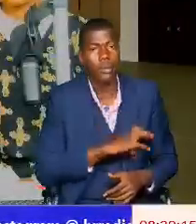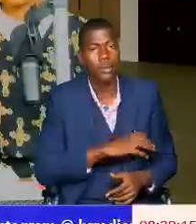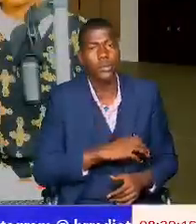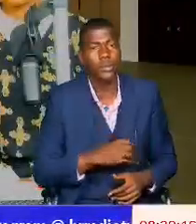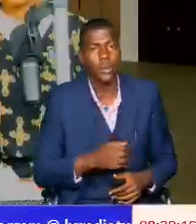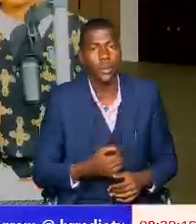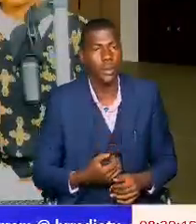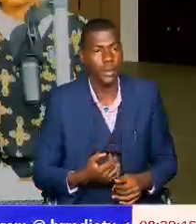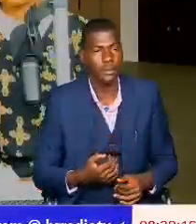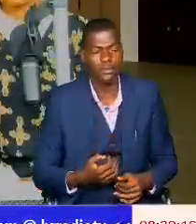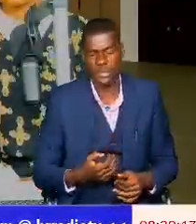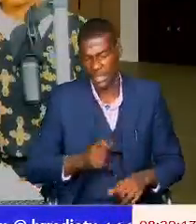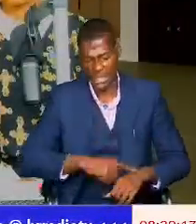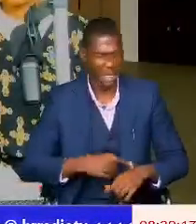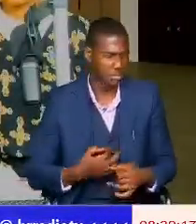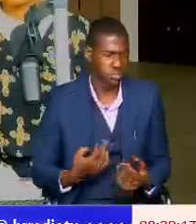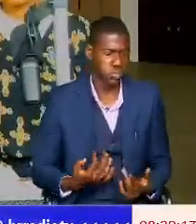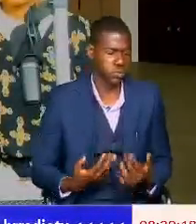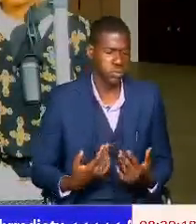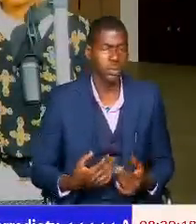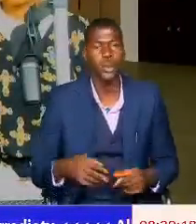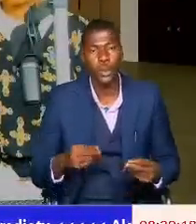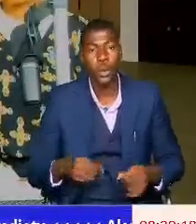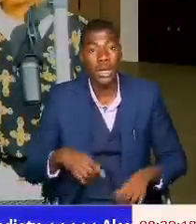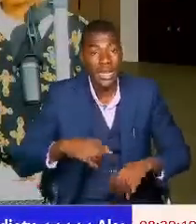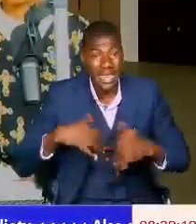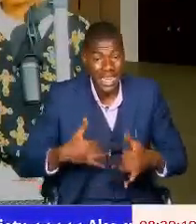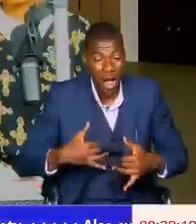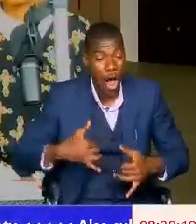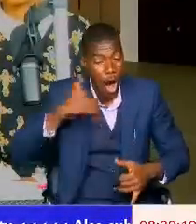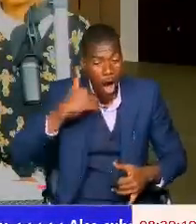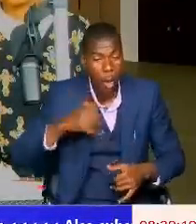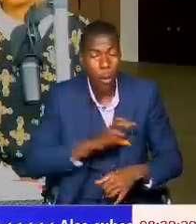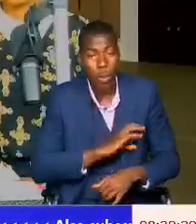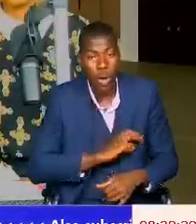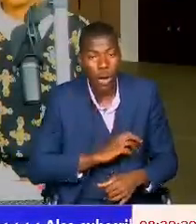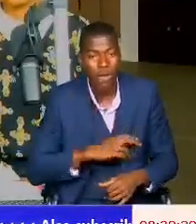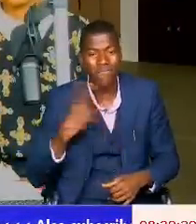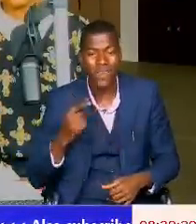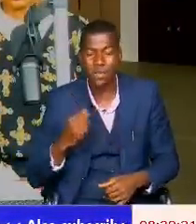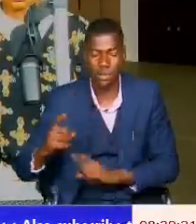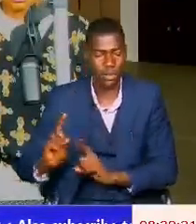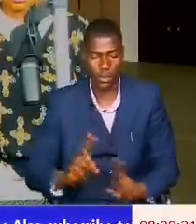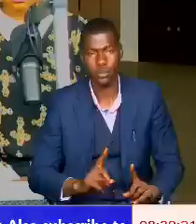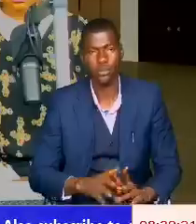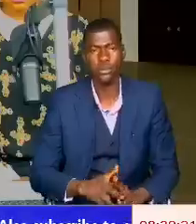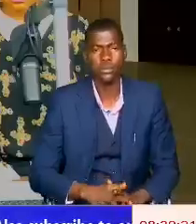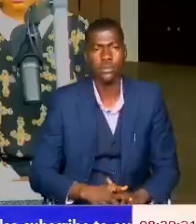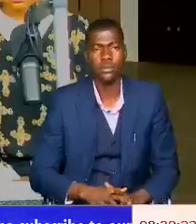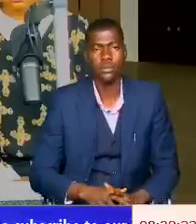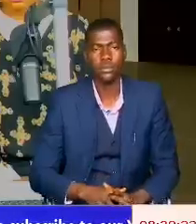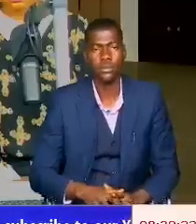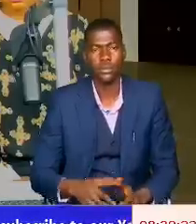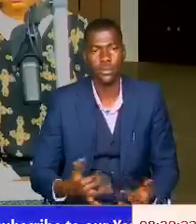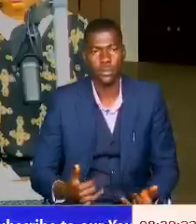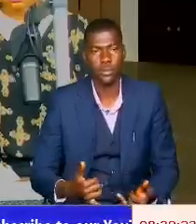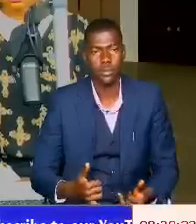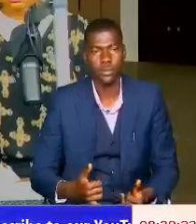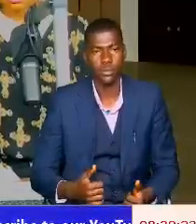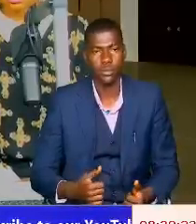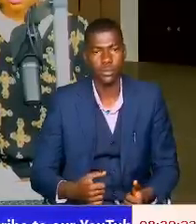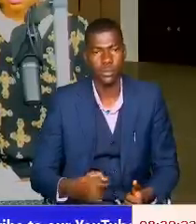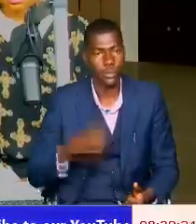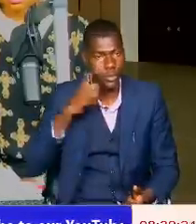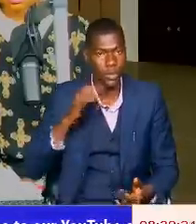they delay. Now, if you make call, police go show. Because that style, then they